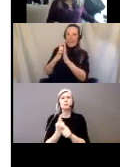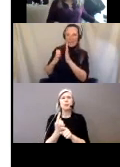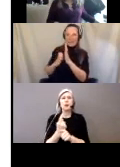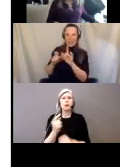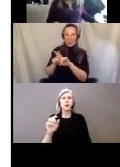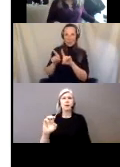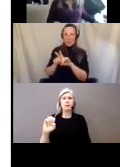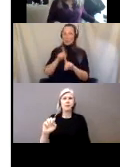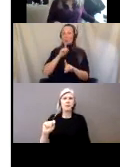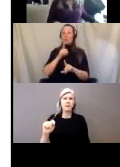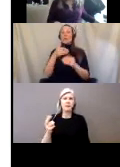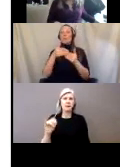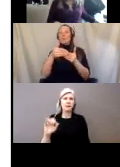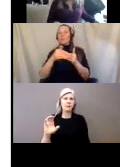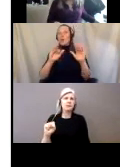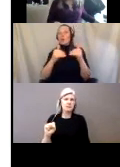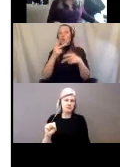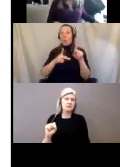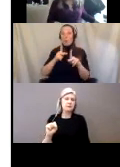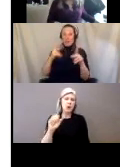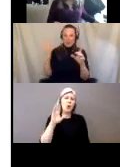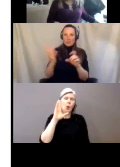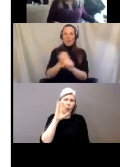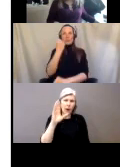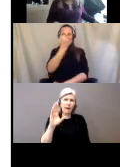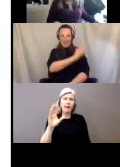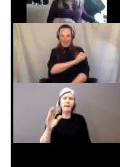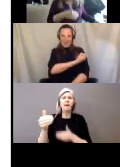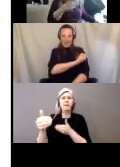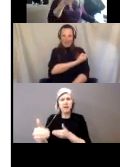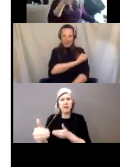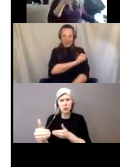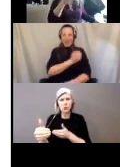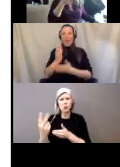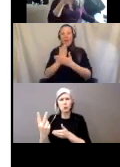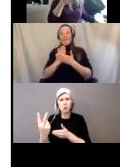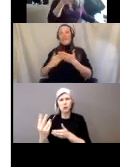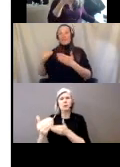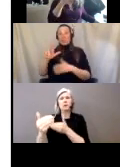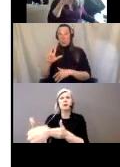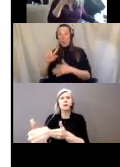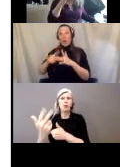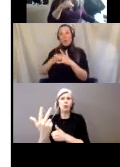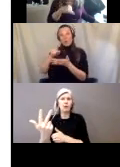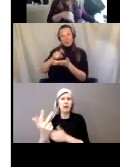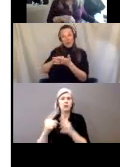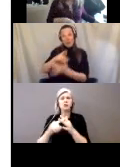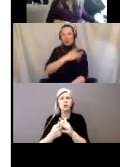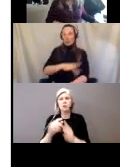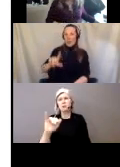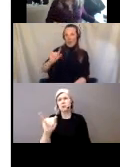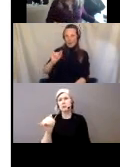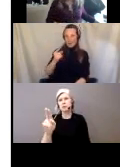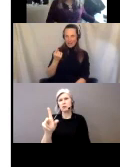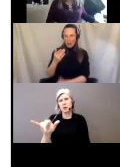due time. Phase 3 will begin in July, and I just want to share that as well. Like I've said it before, but we know that